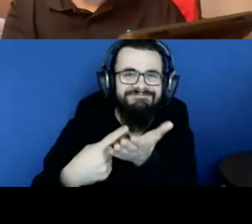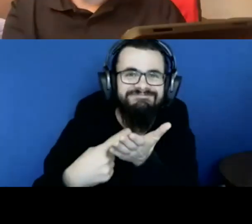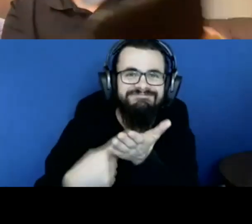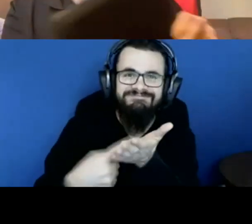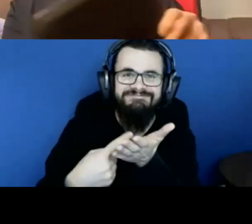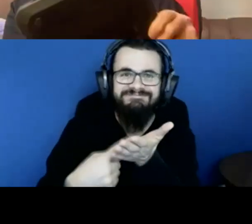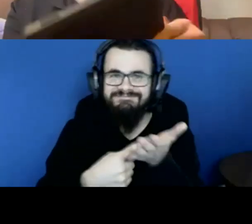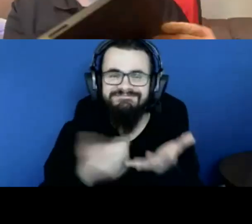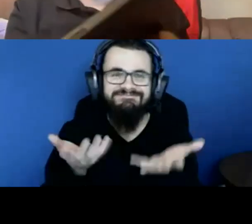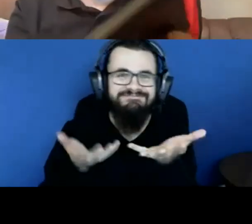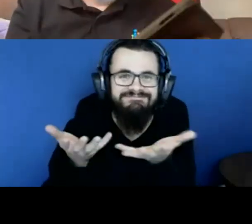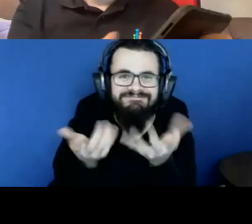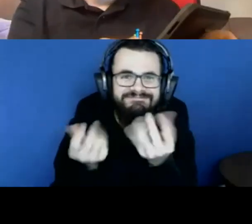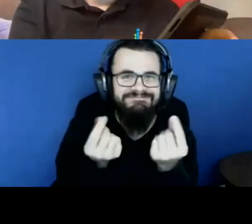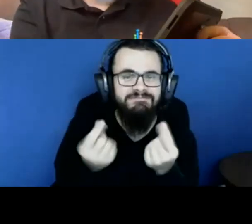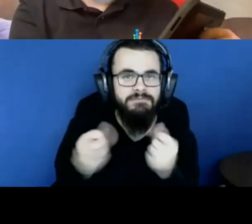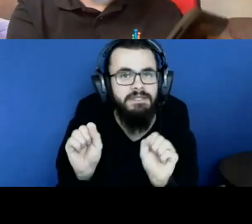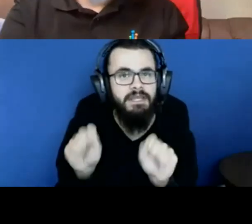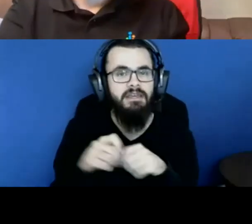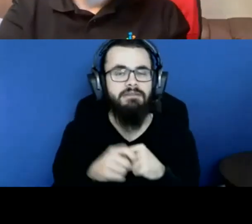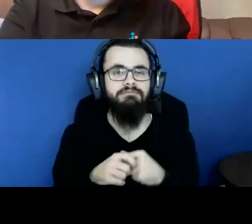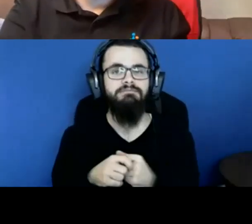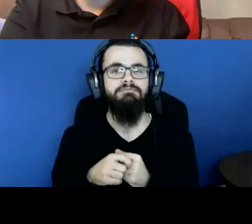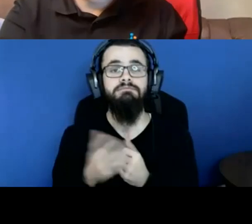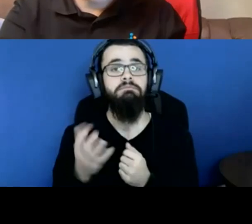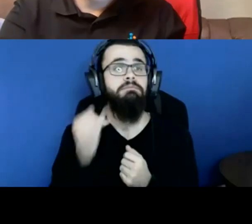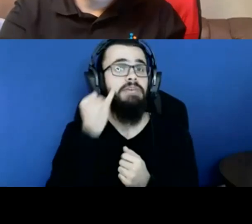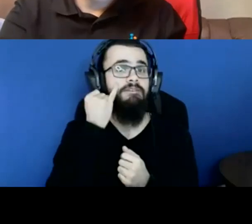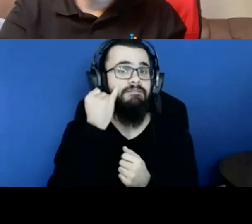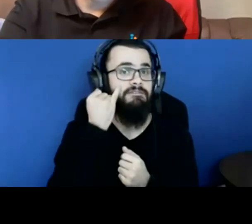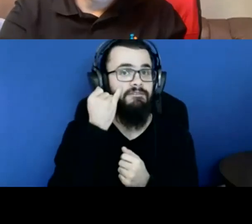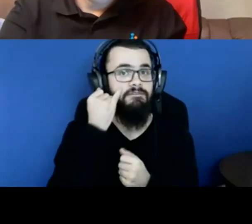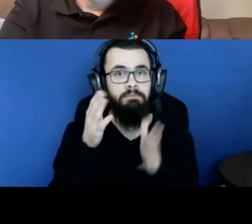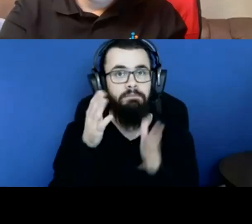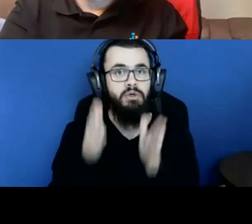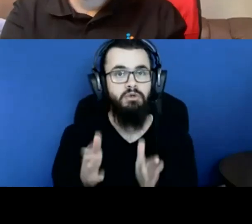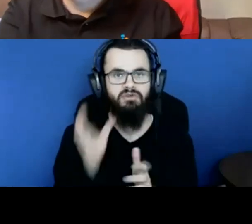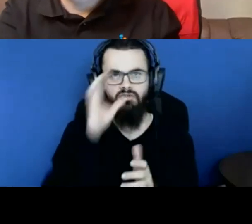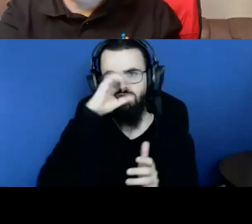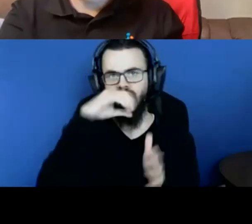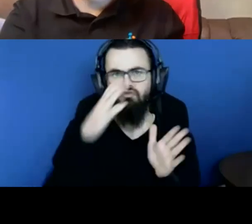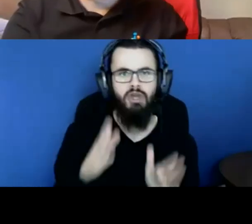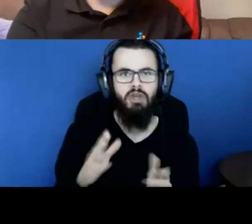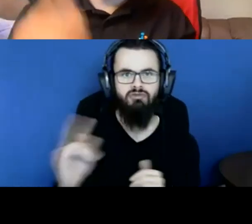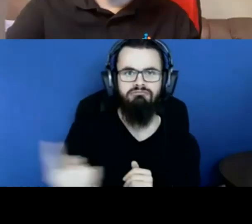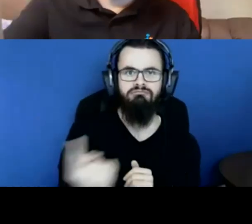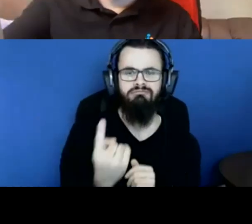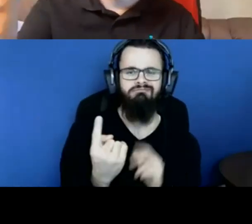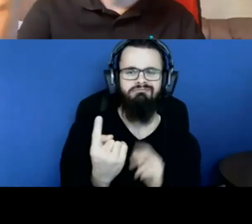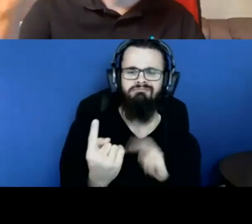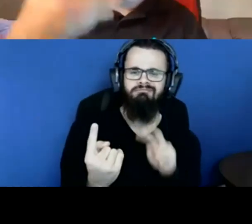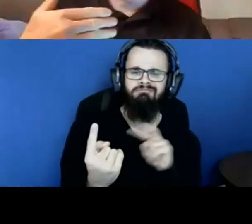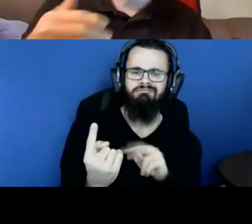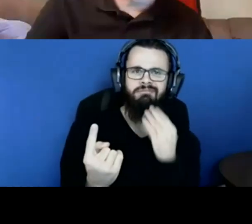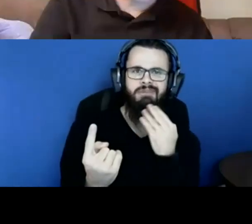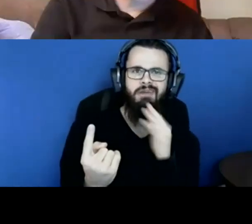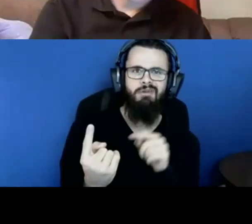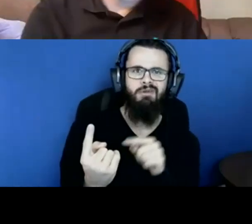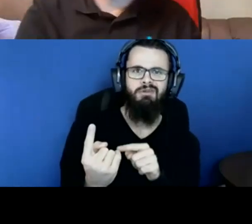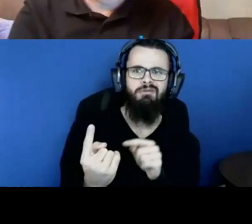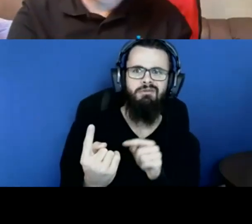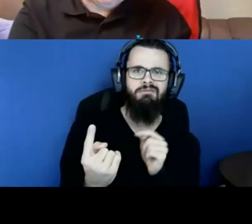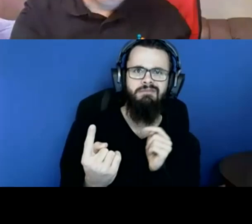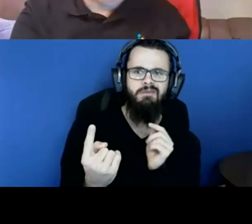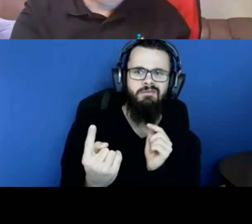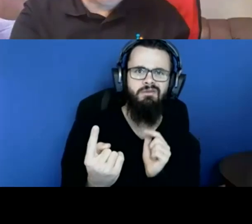and I didn't know them, or somebody that from Columbus came here